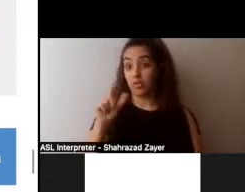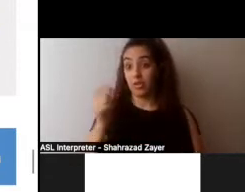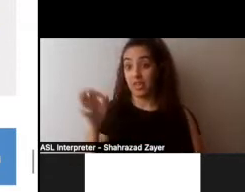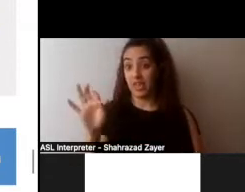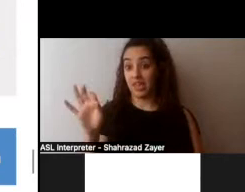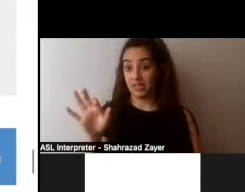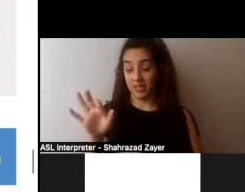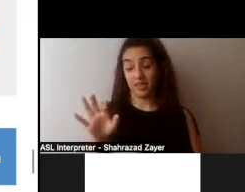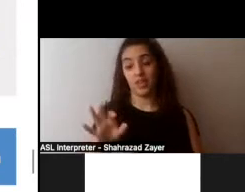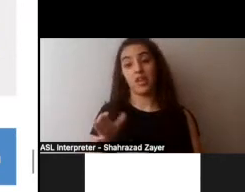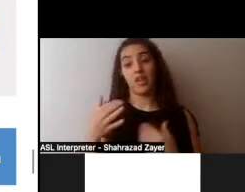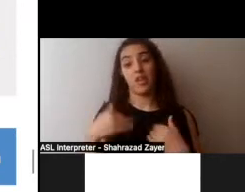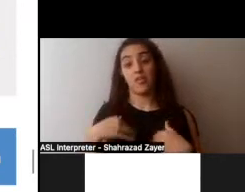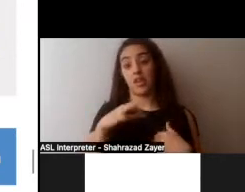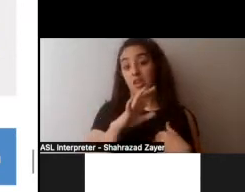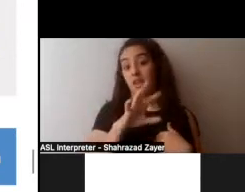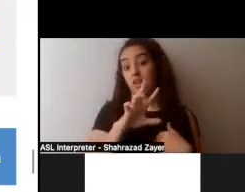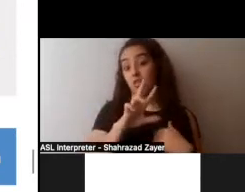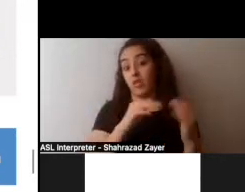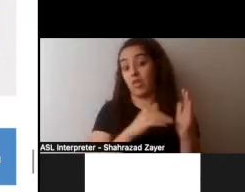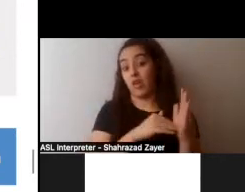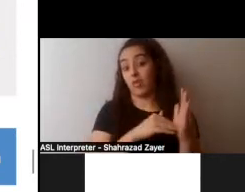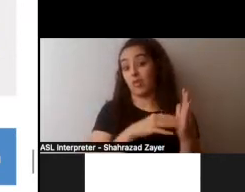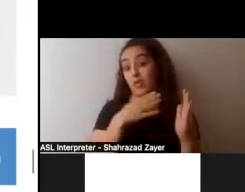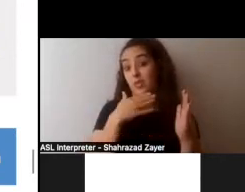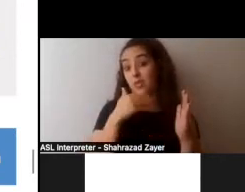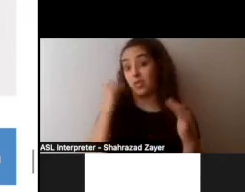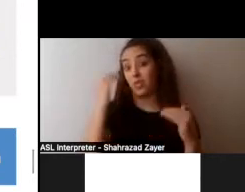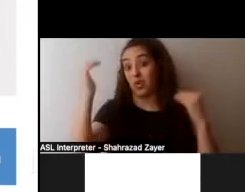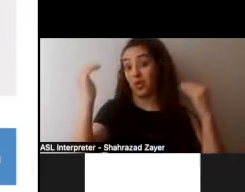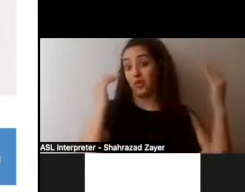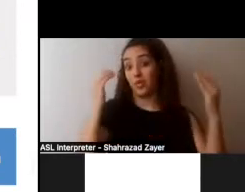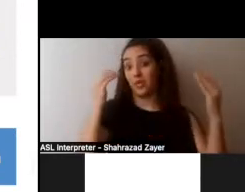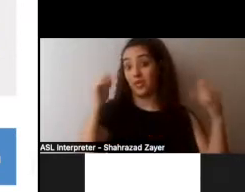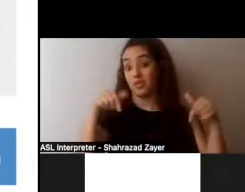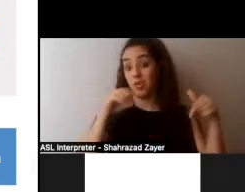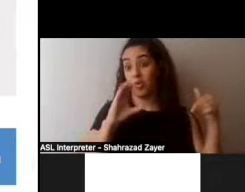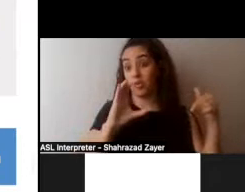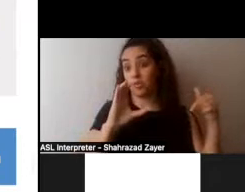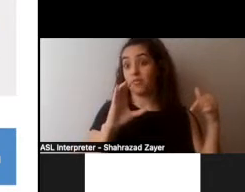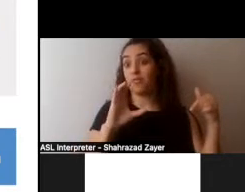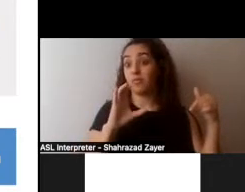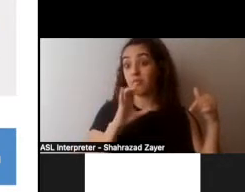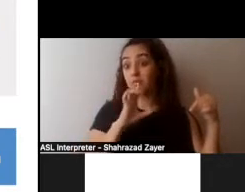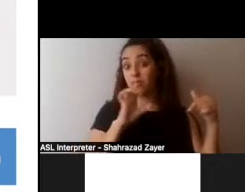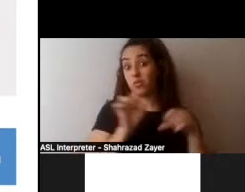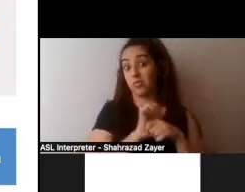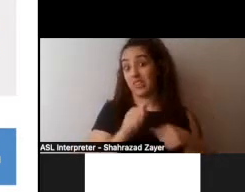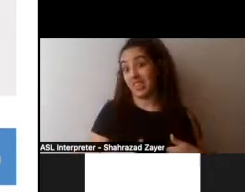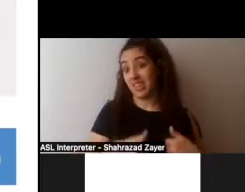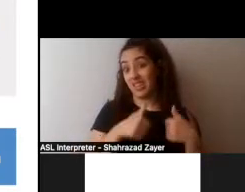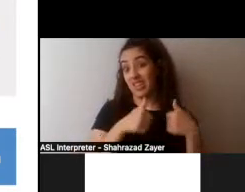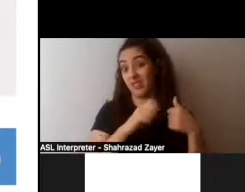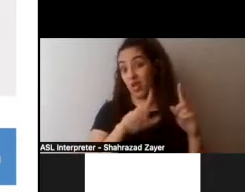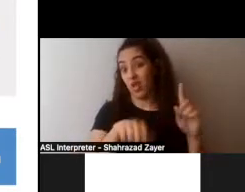were 93,000 older adults in Orange County who lived alone.